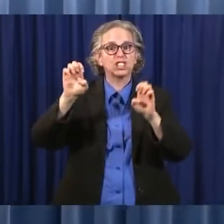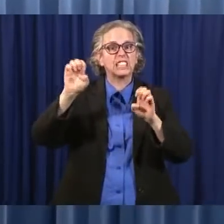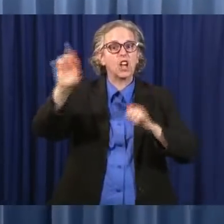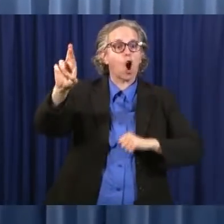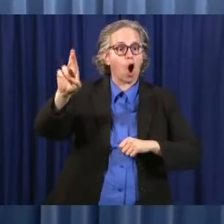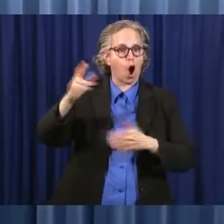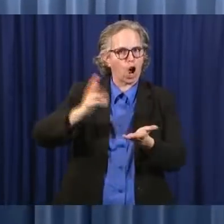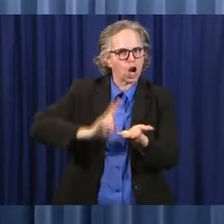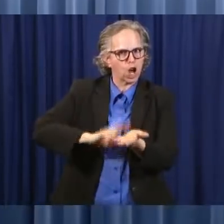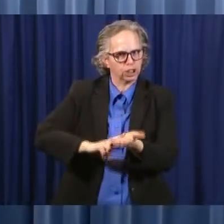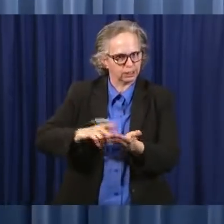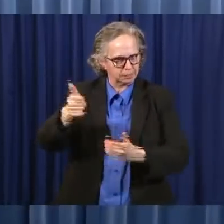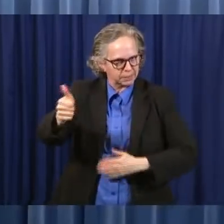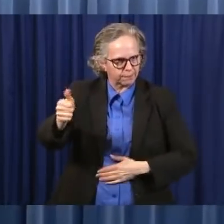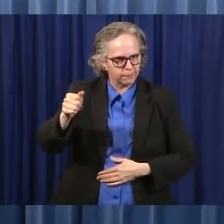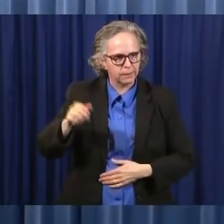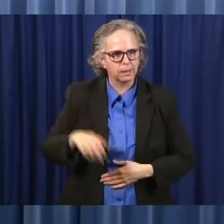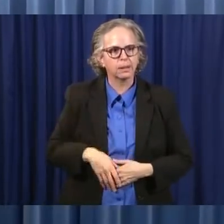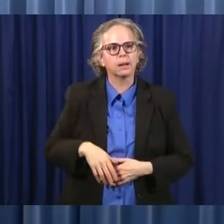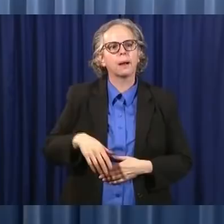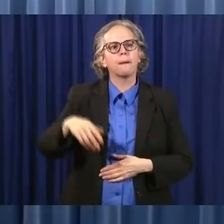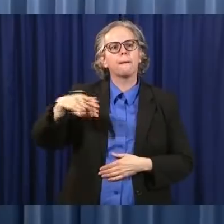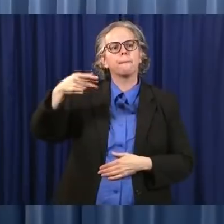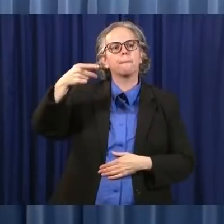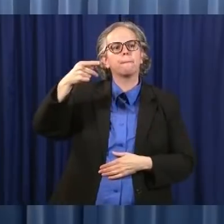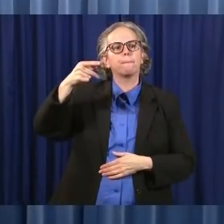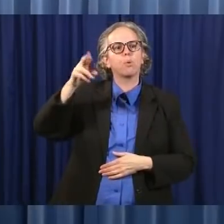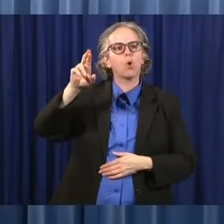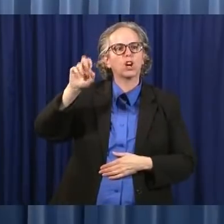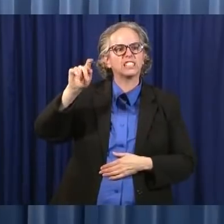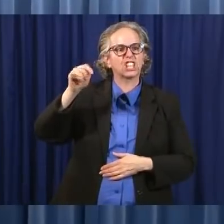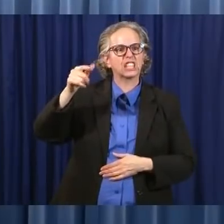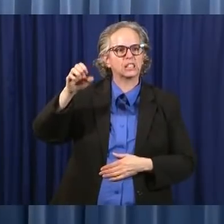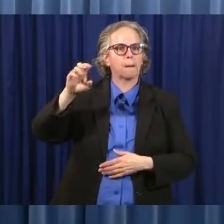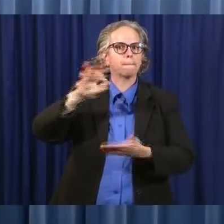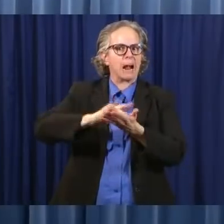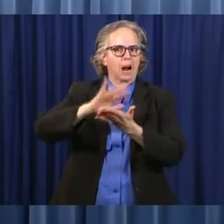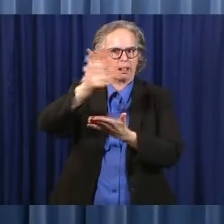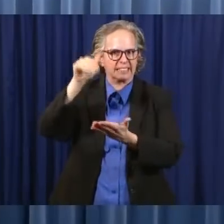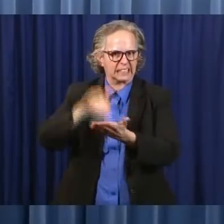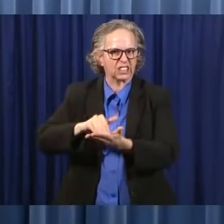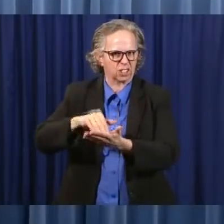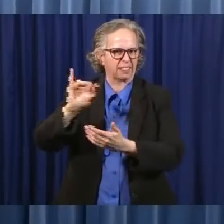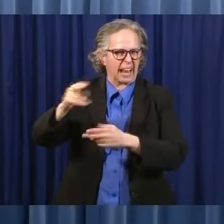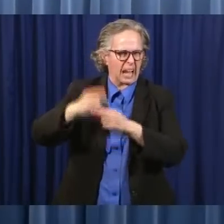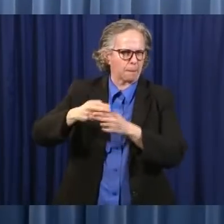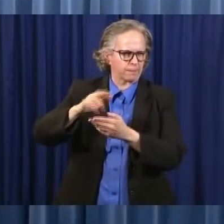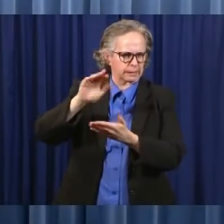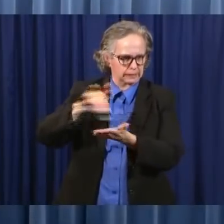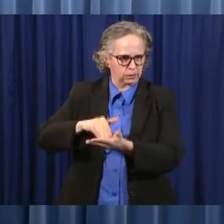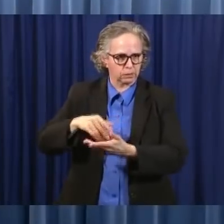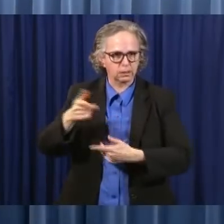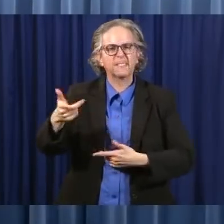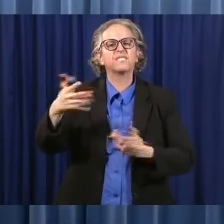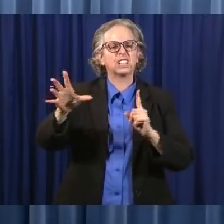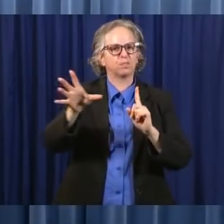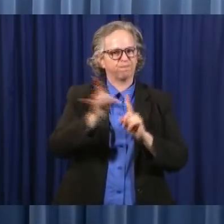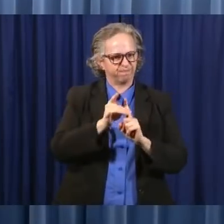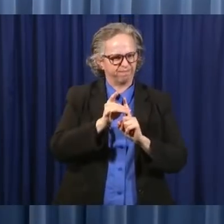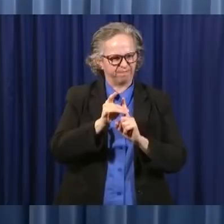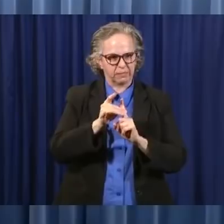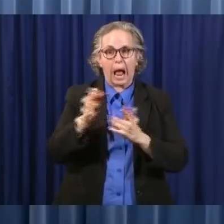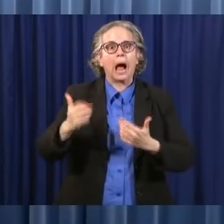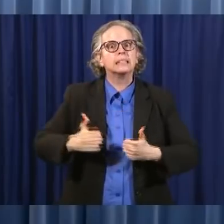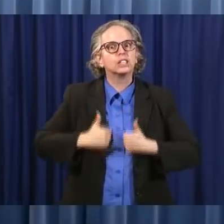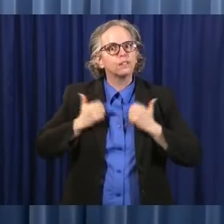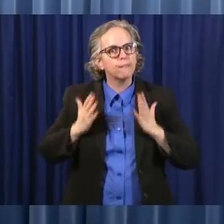Portage Medical Center. He is also a COVID-19 survivor. So Travis, thank you very, very much for joining us,